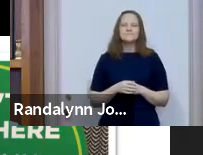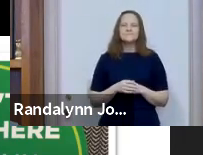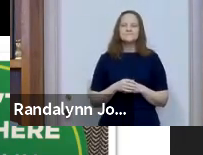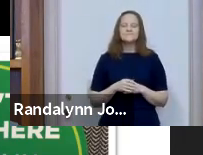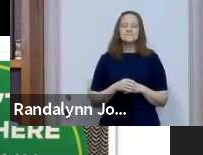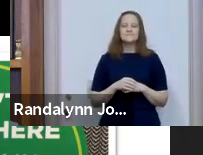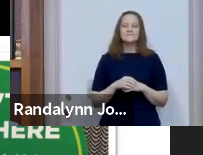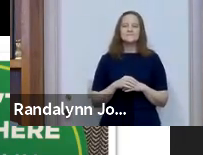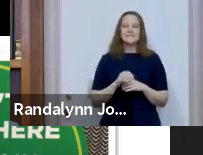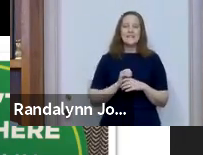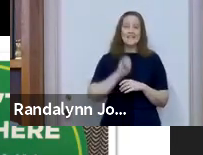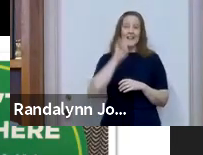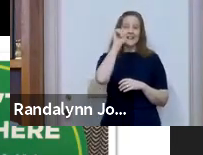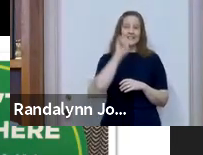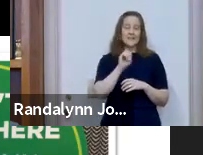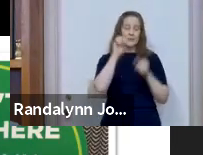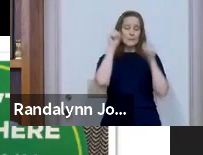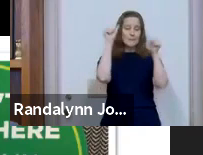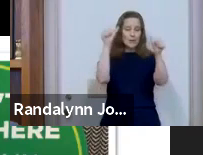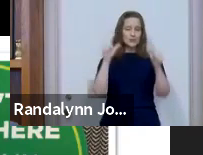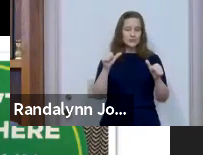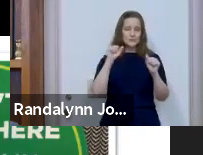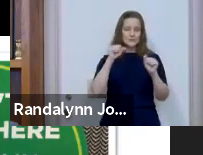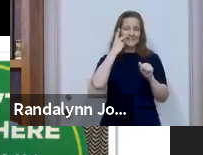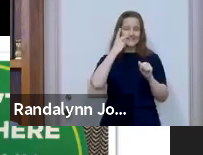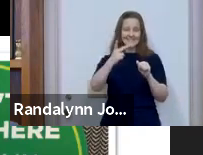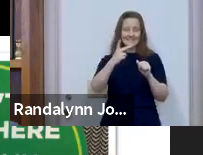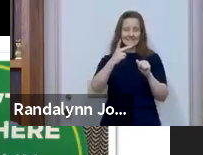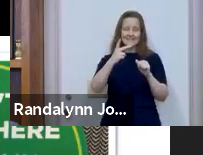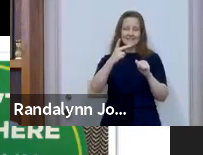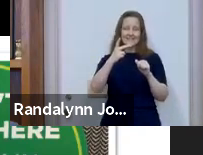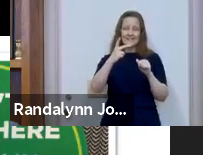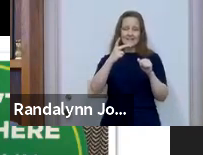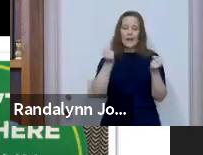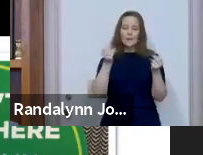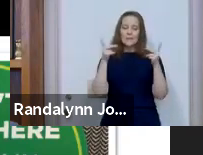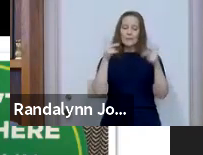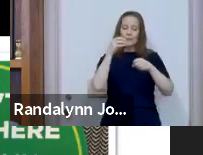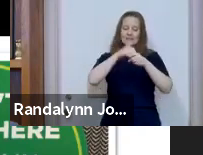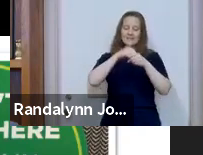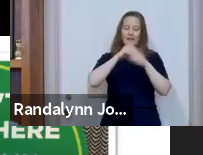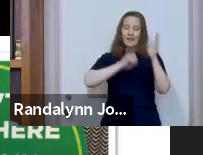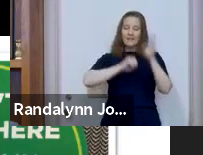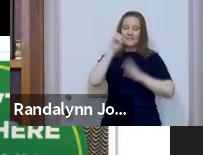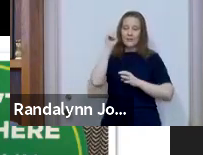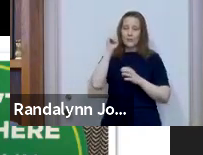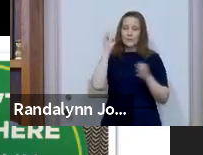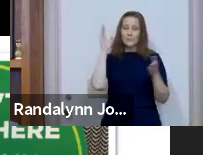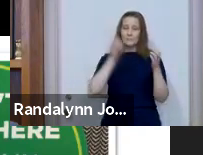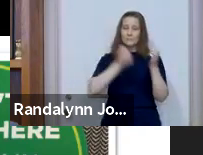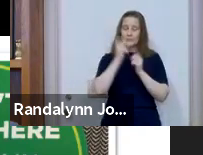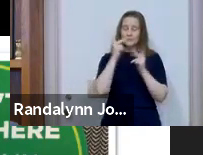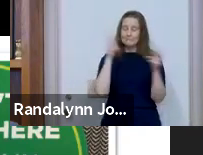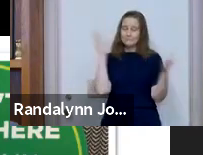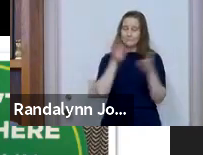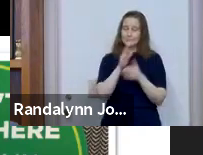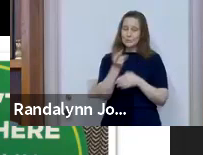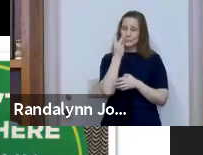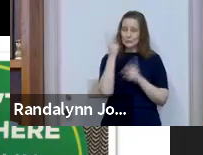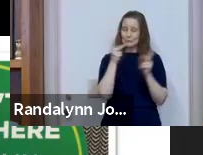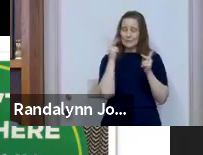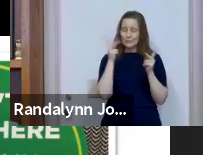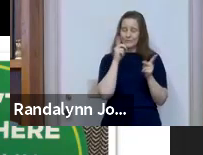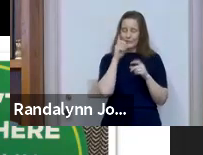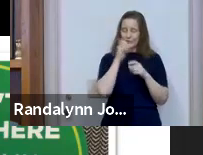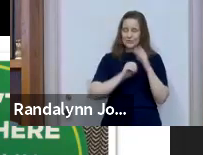you approach your favorite elevators now, you're going to see the occupancies have been reduced. Most elevators are reduced down to 2 people per elevator.